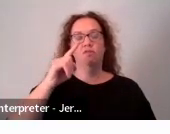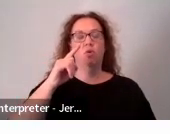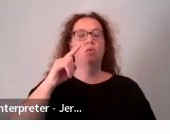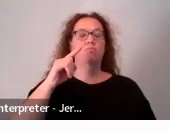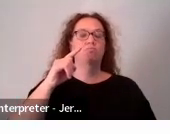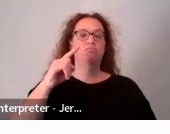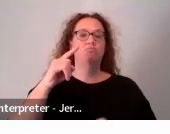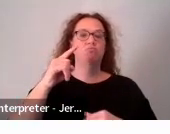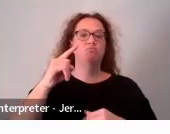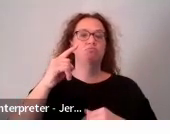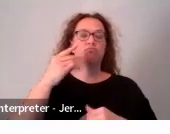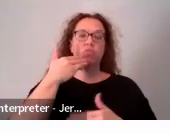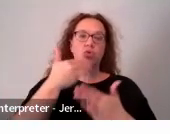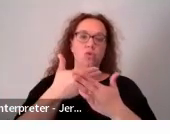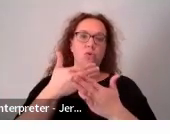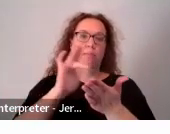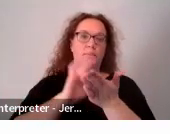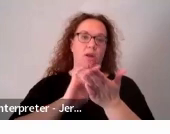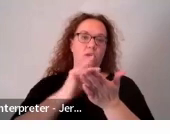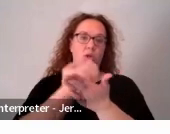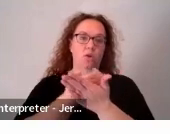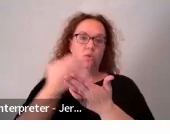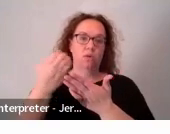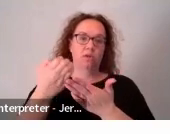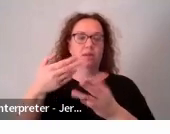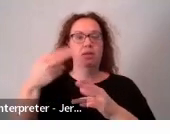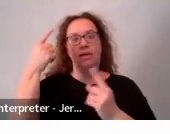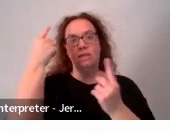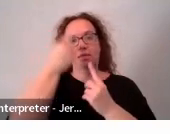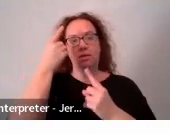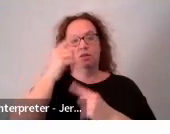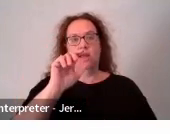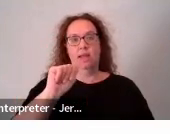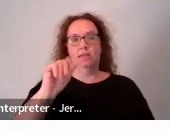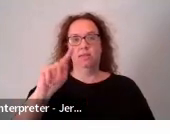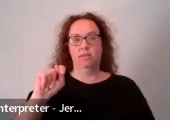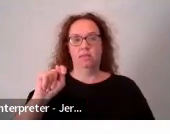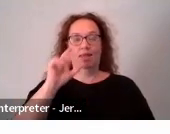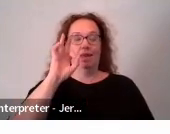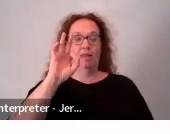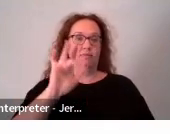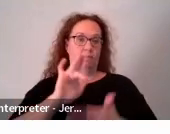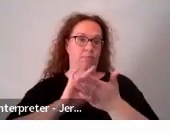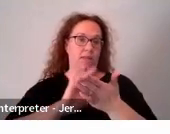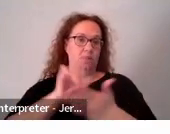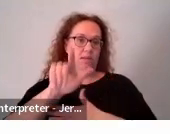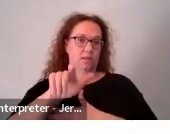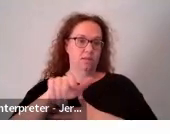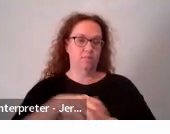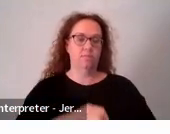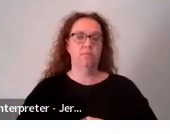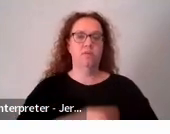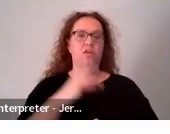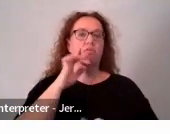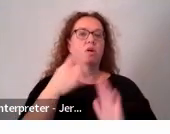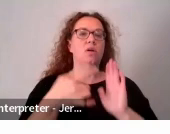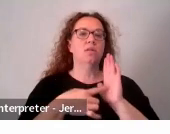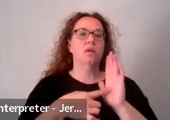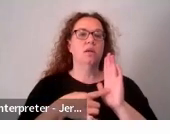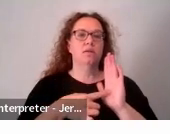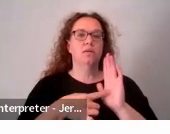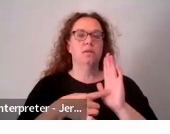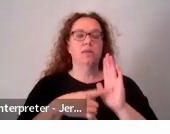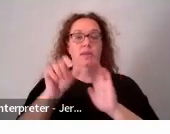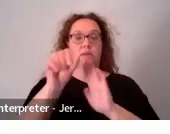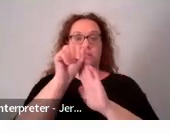equipment that would be considered assistive technology so long as they are medically necessary. For example,